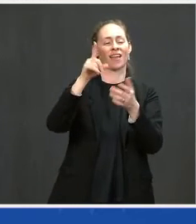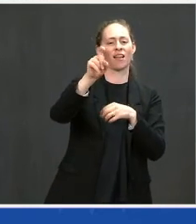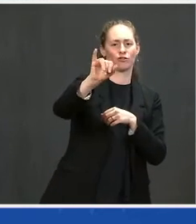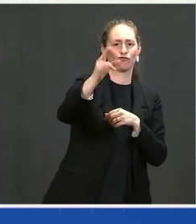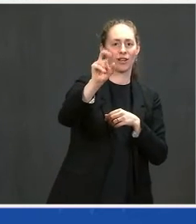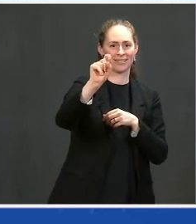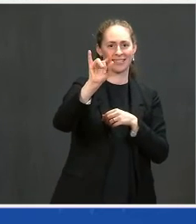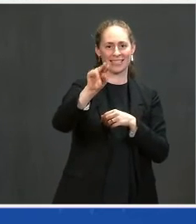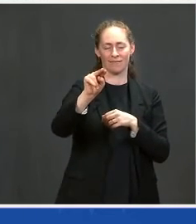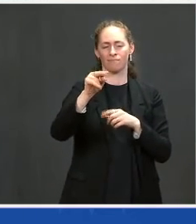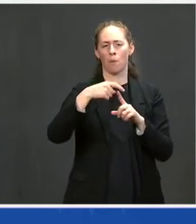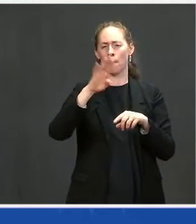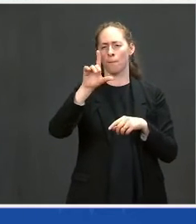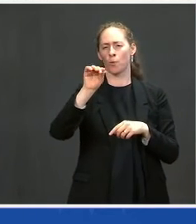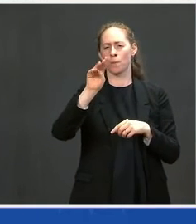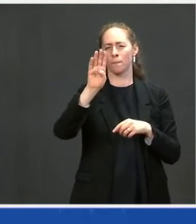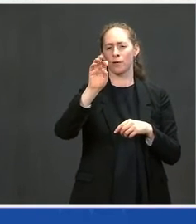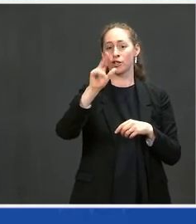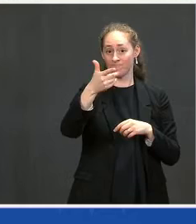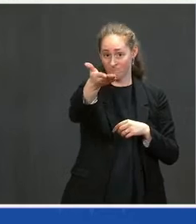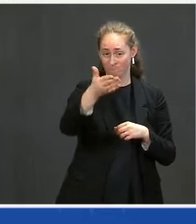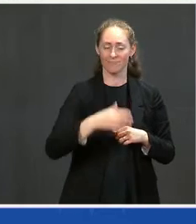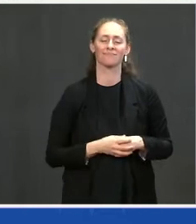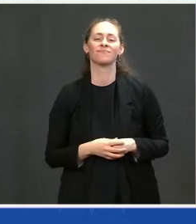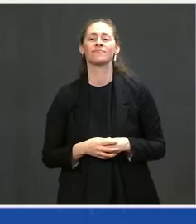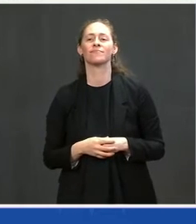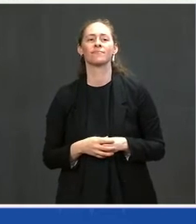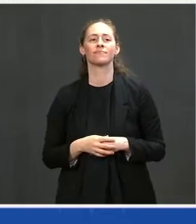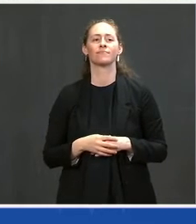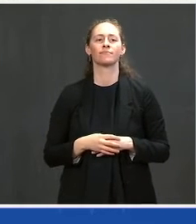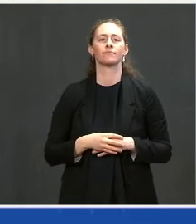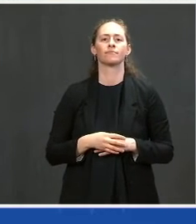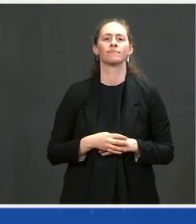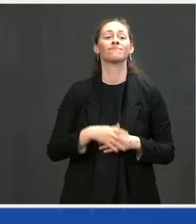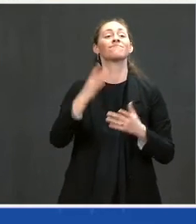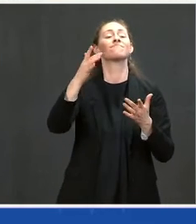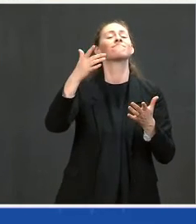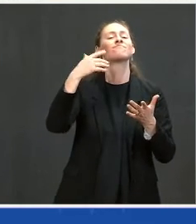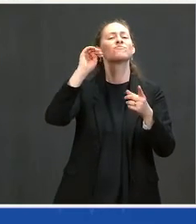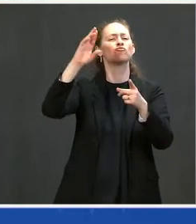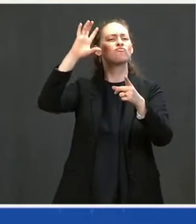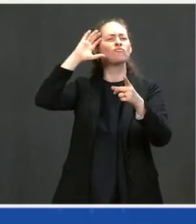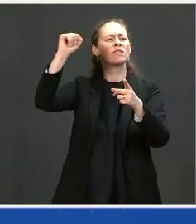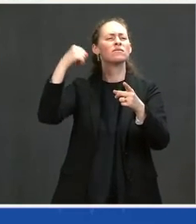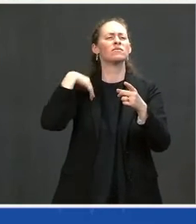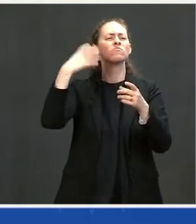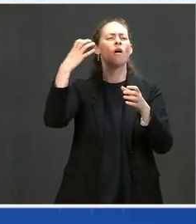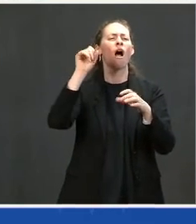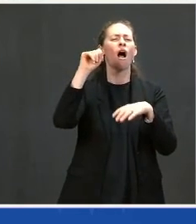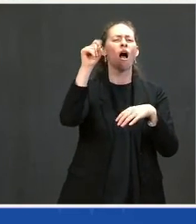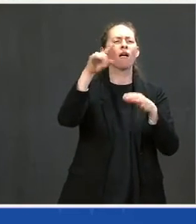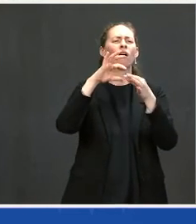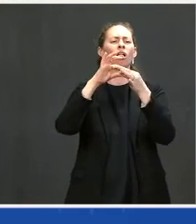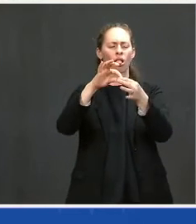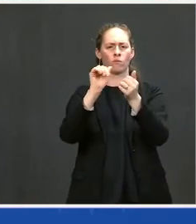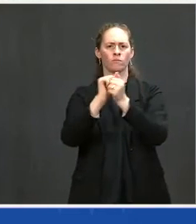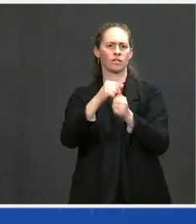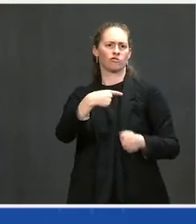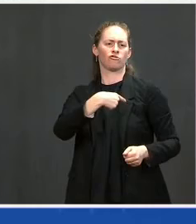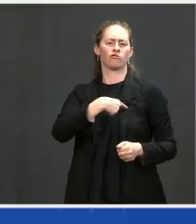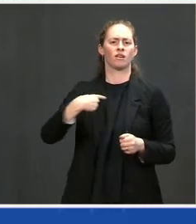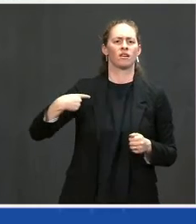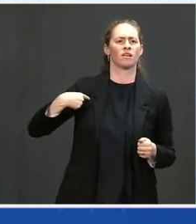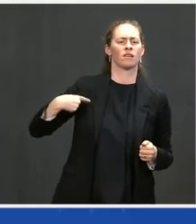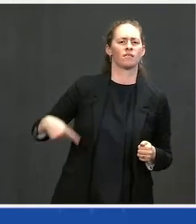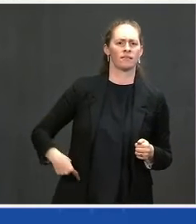Thanks, Mr. President. I wanted to ask about your relationship with China now that you've been in office for a couple months. There's obviously the meeting in Alaska